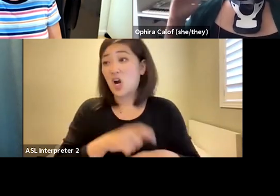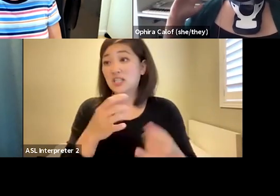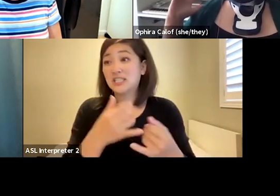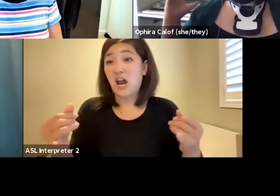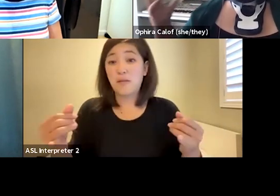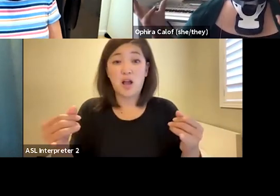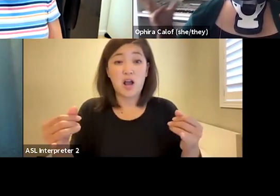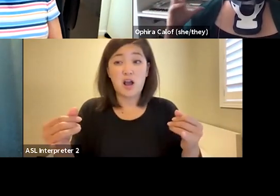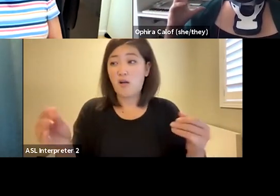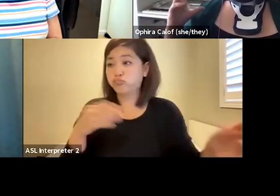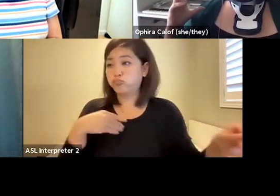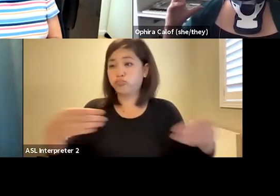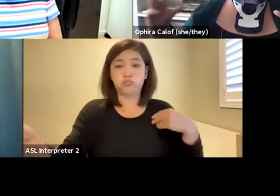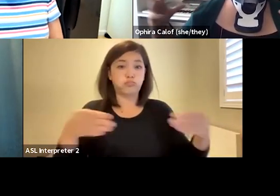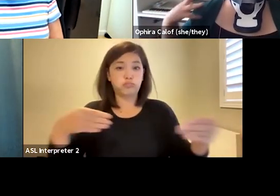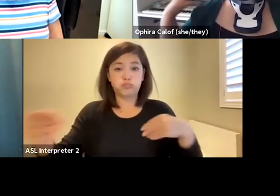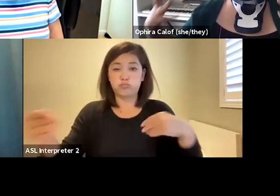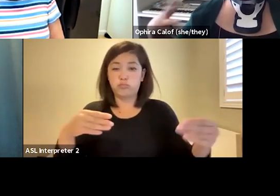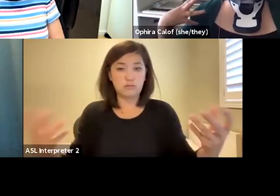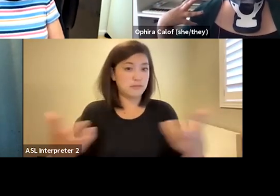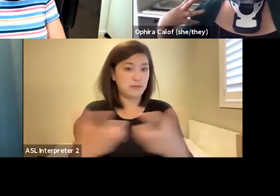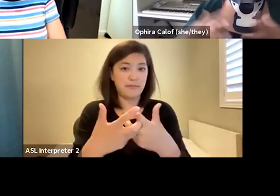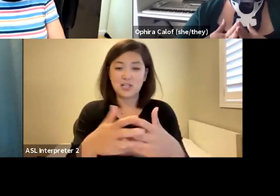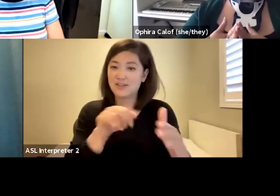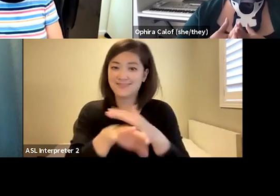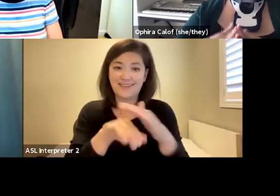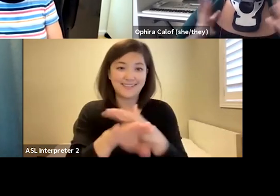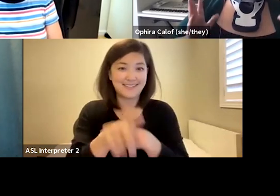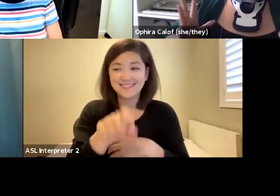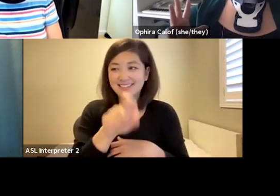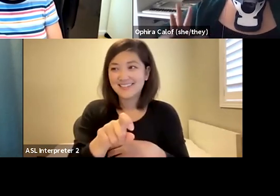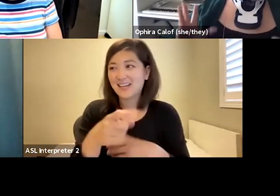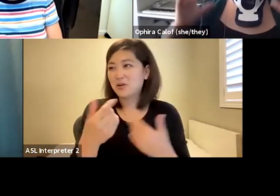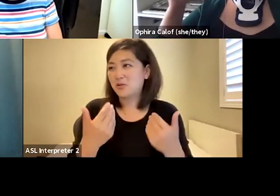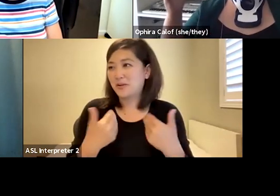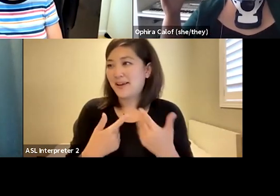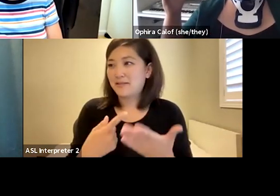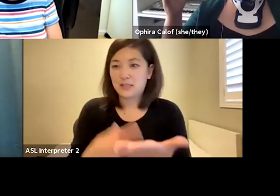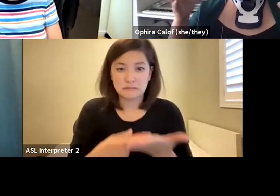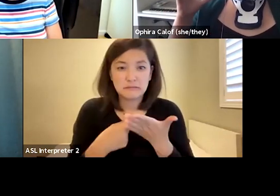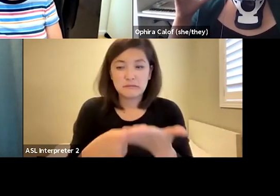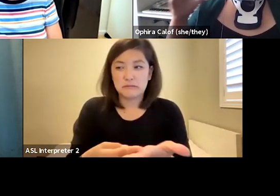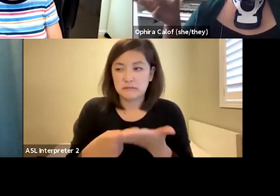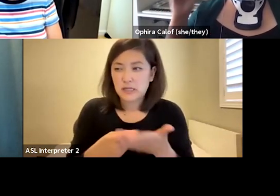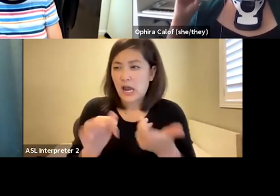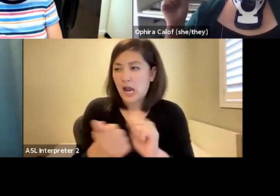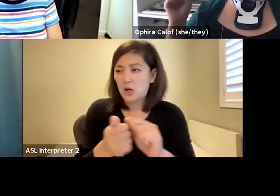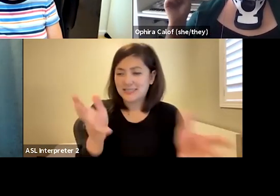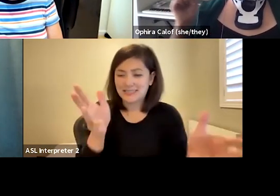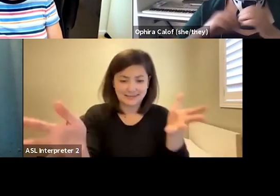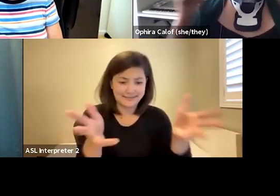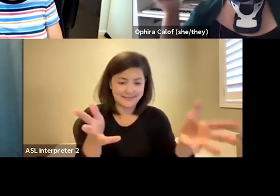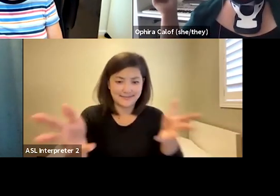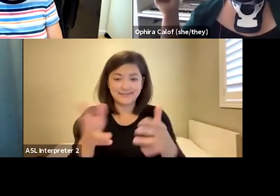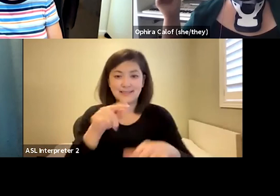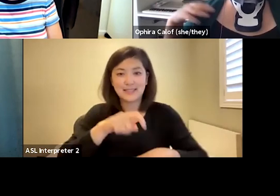to account for different access needs. And it's an ongoing discussion about how we can shape a production timeline in a way